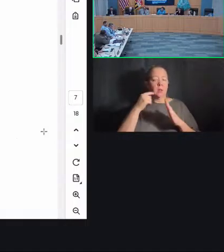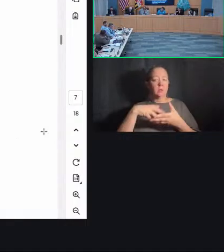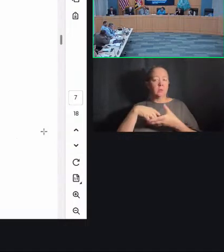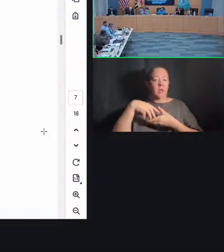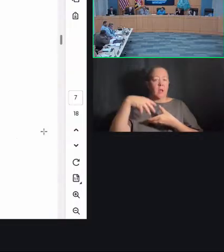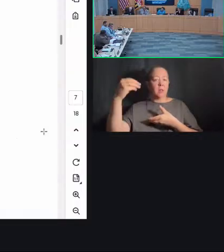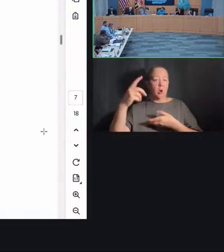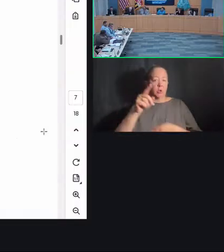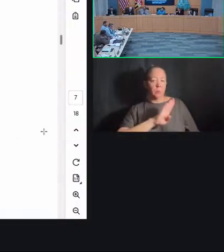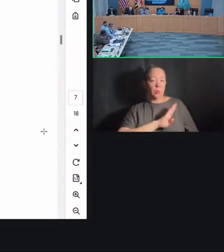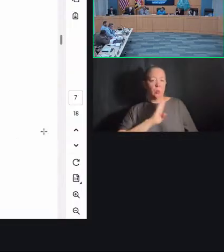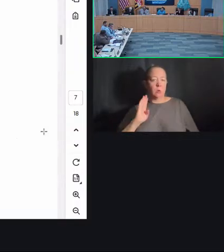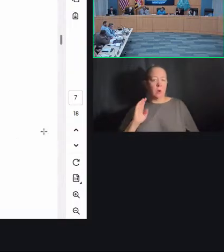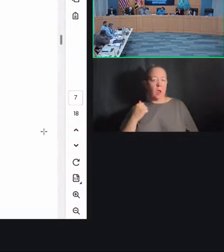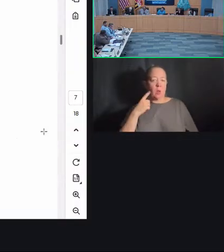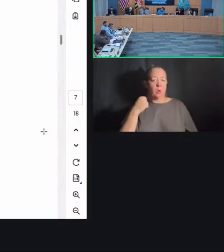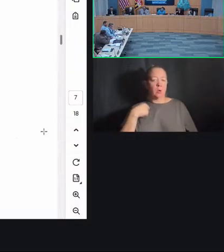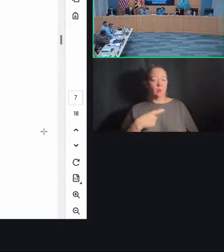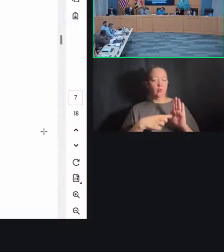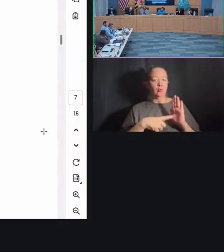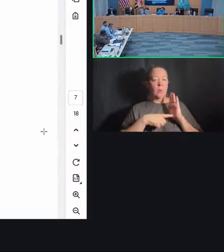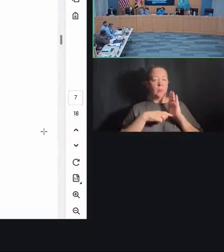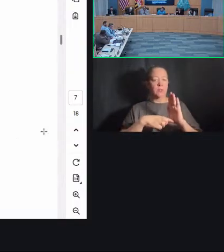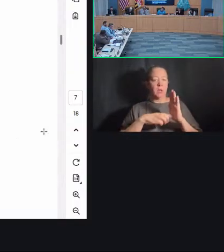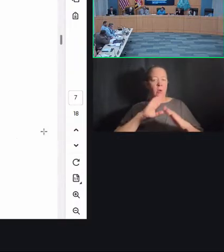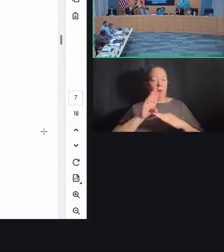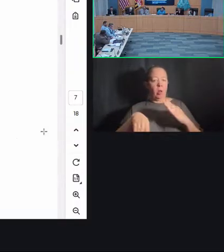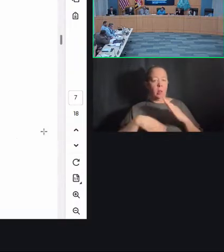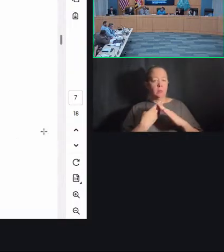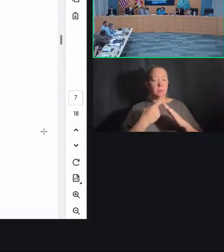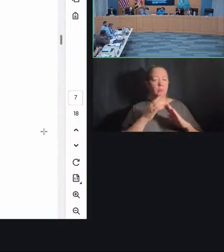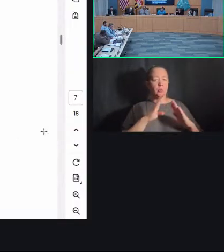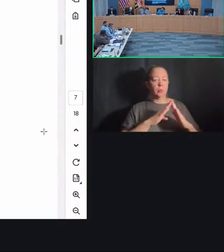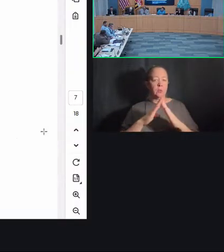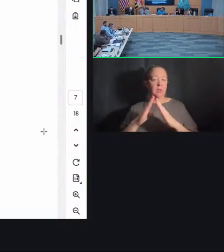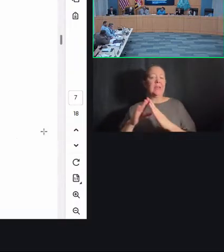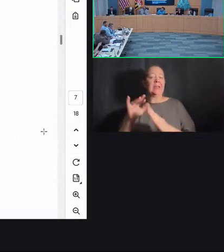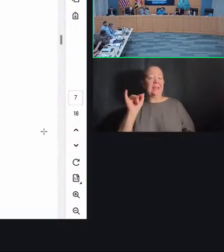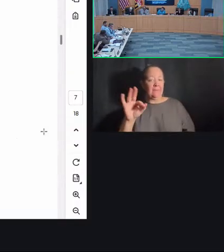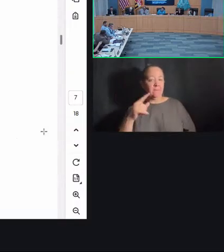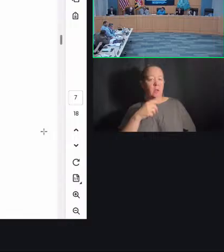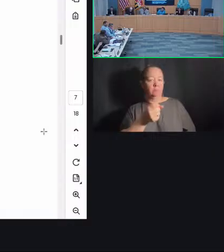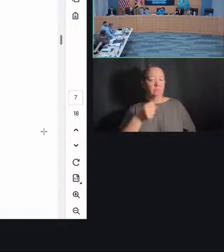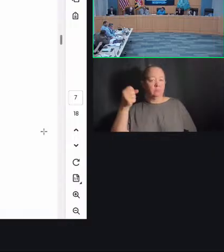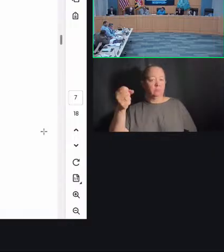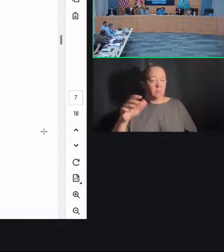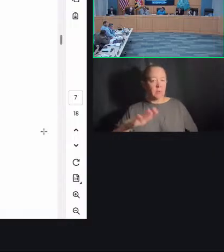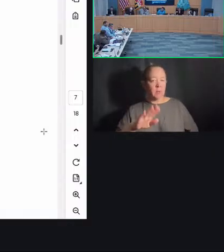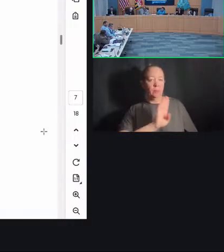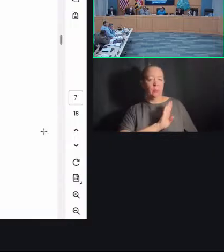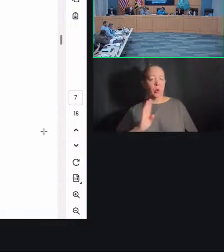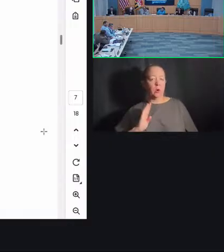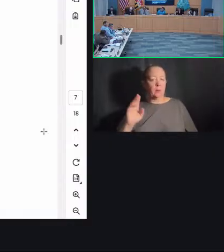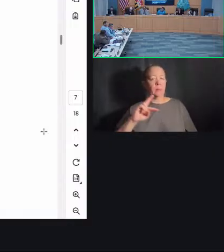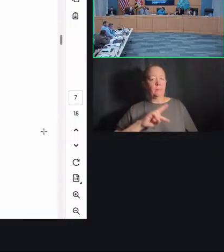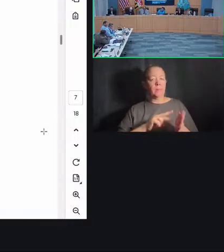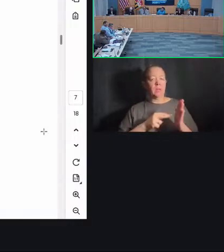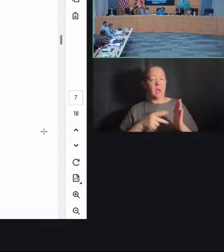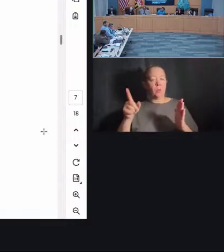represent all the municipalities. If I am on that board, then I would have to attend